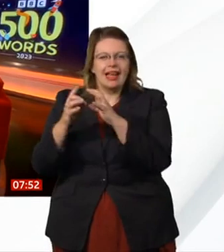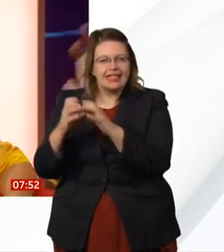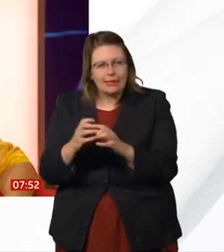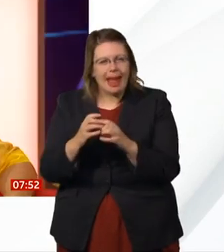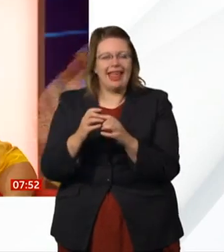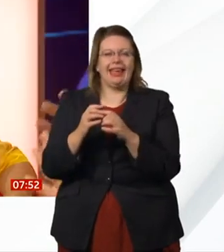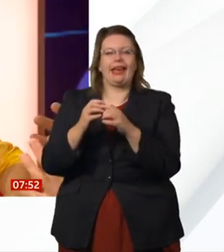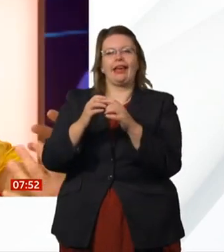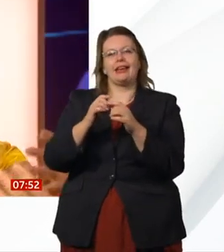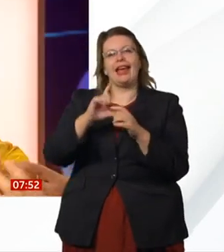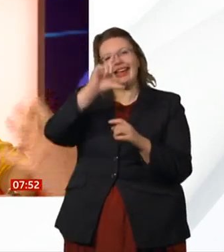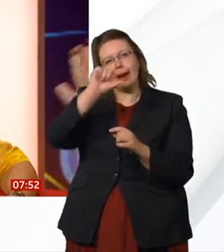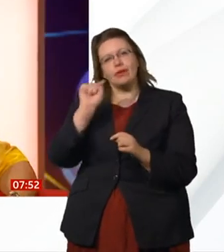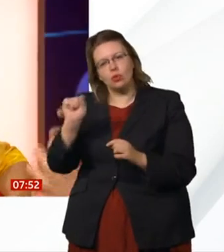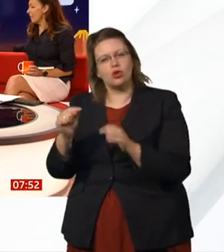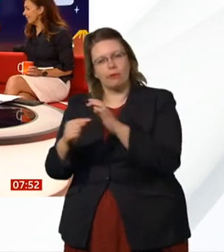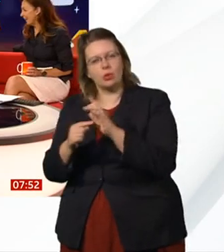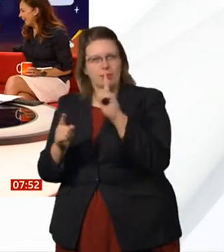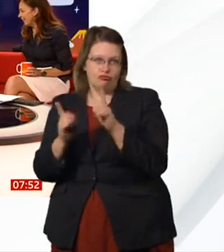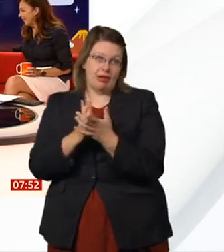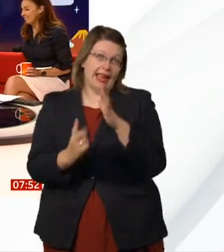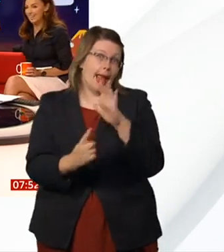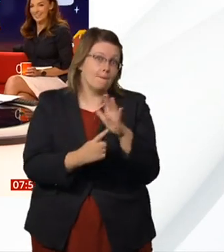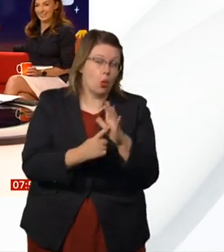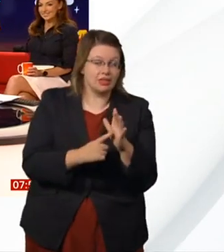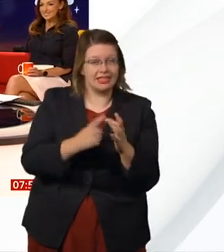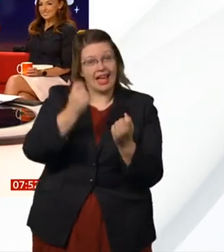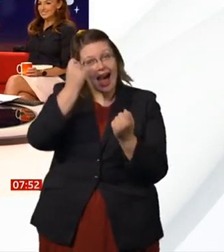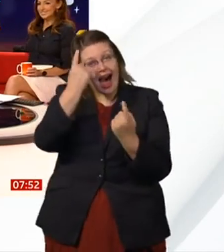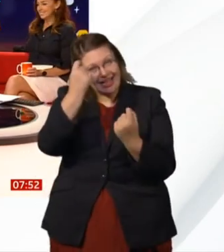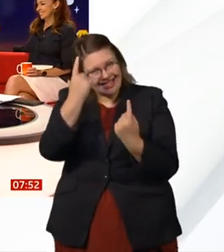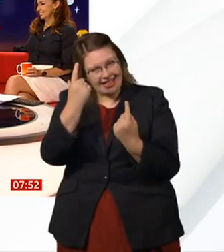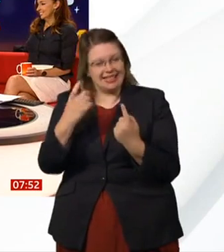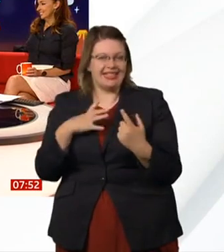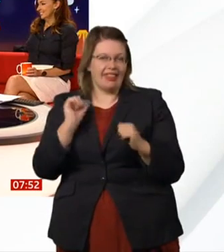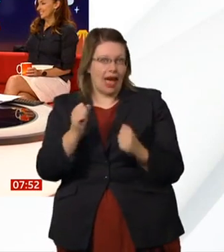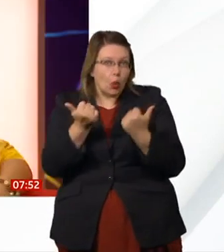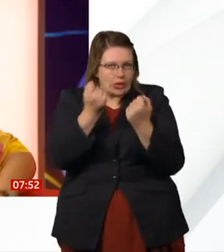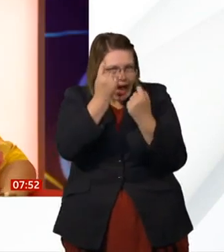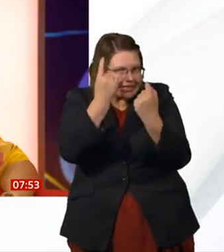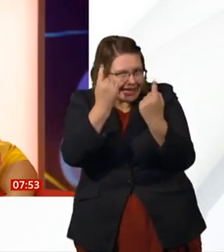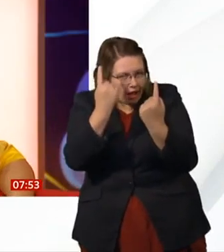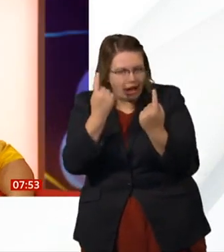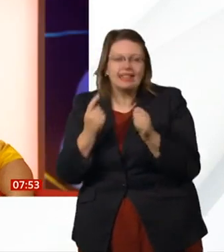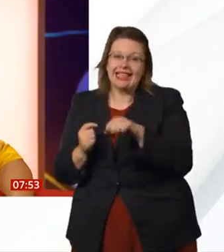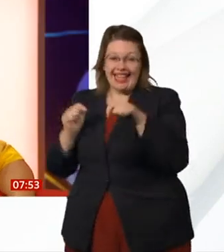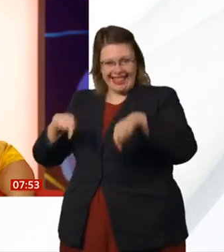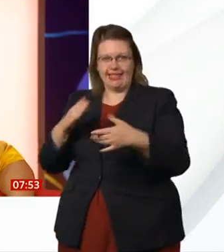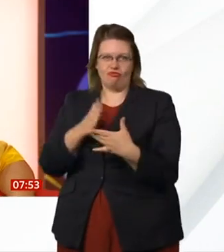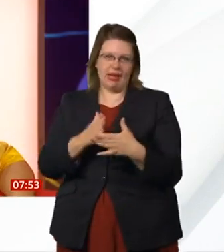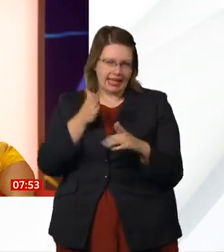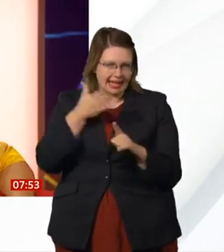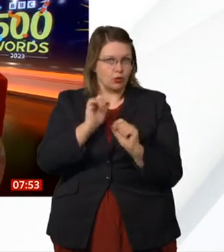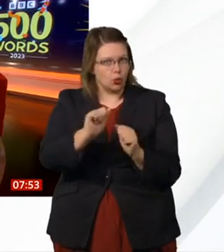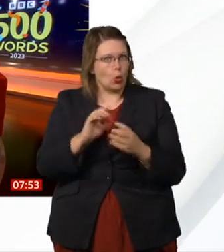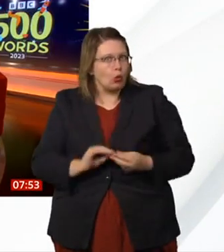really about ideas, isn't it? No, it's about teachers story. tearing their hair out right now. Of course it matters, but this isn't the time that it matters. Yes.